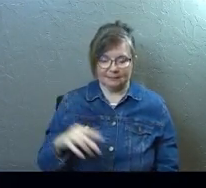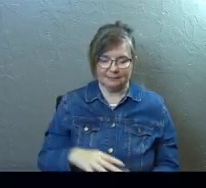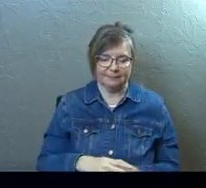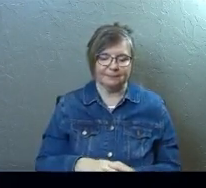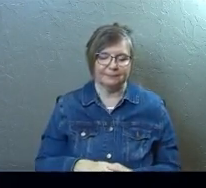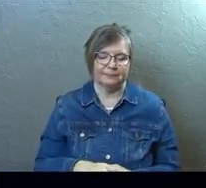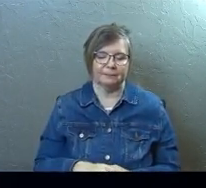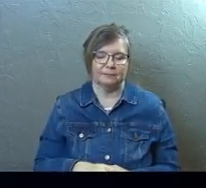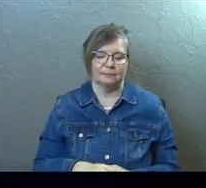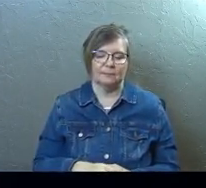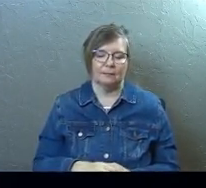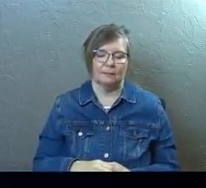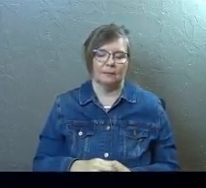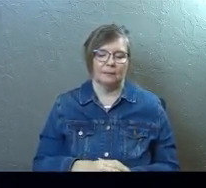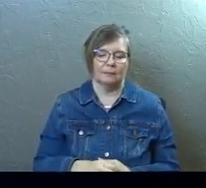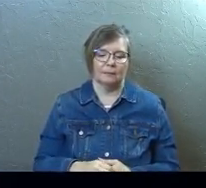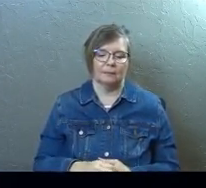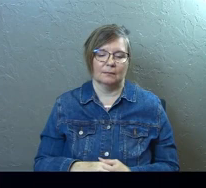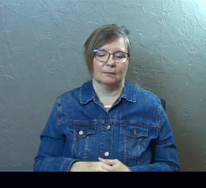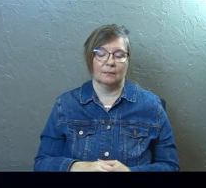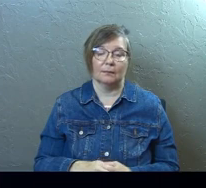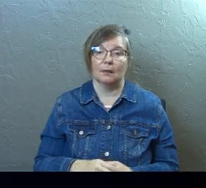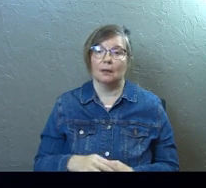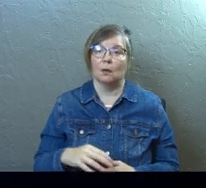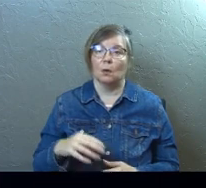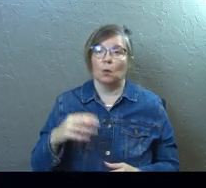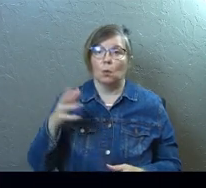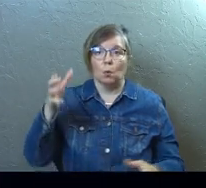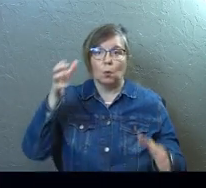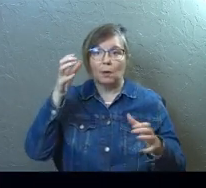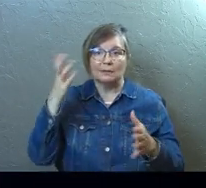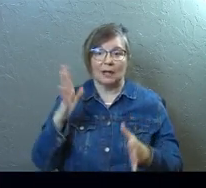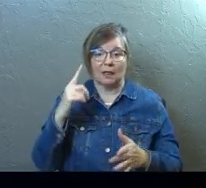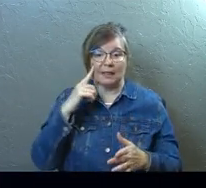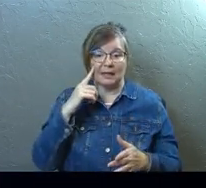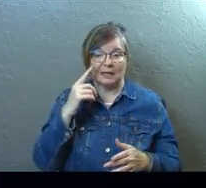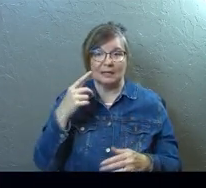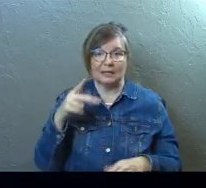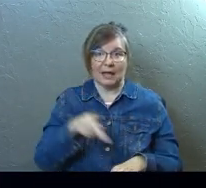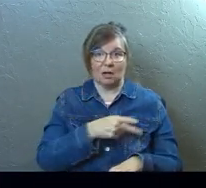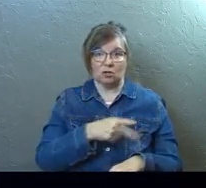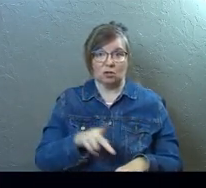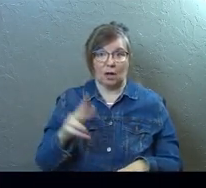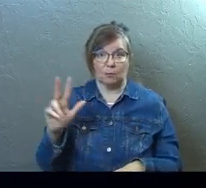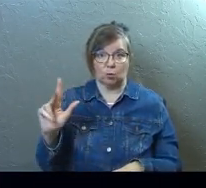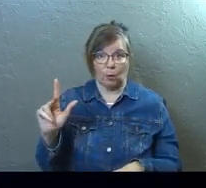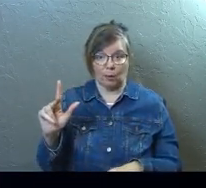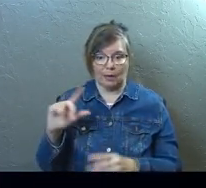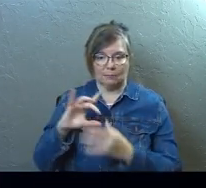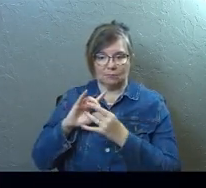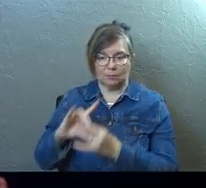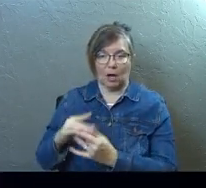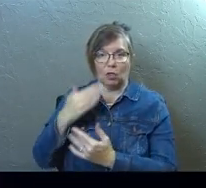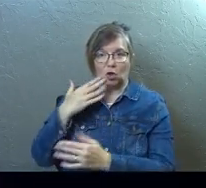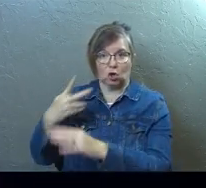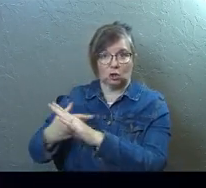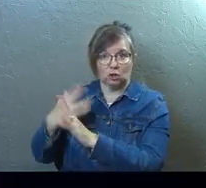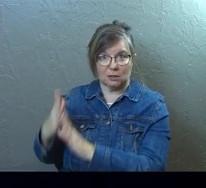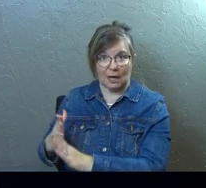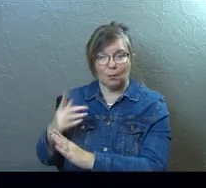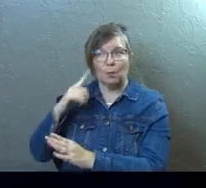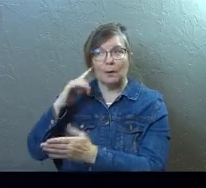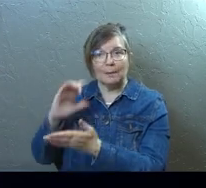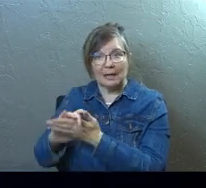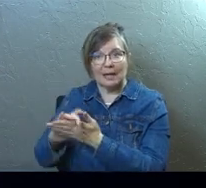taking notes. And what scholars believe is that Psalm 23, this psalm all about the Good Shepherd, we believe